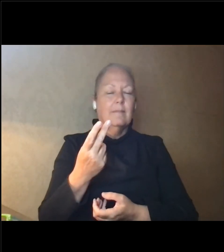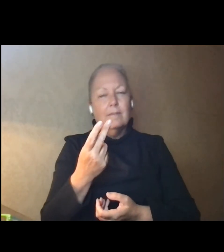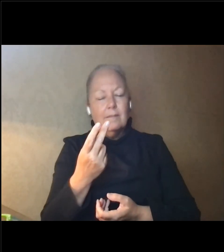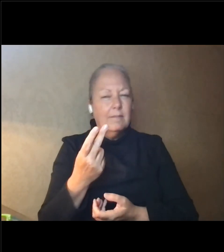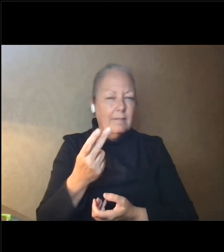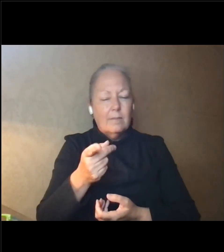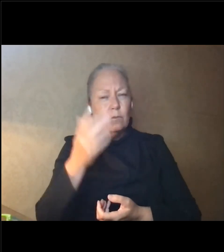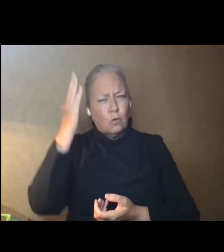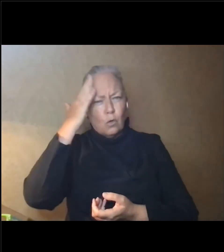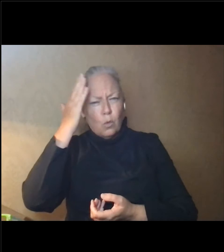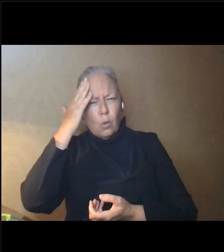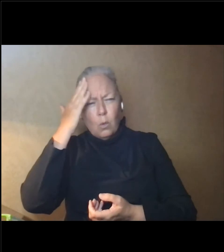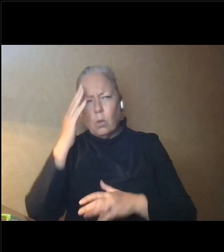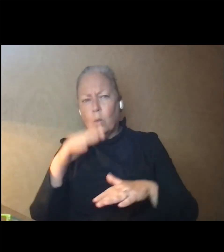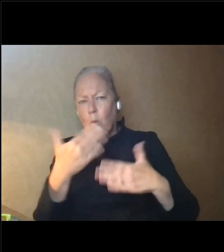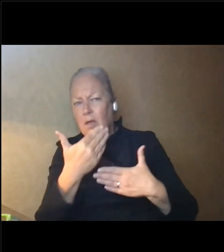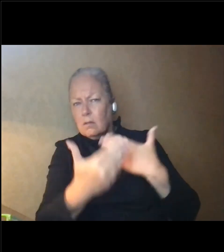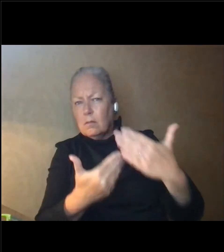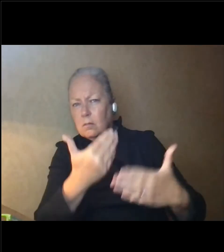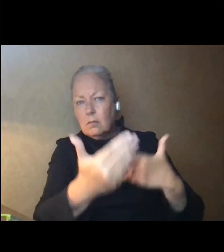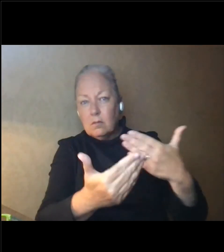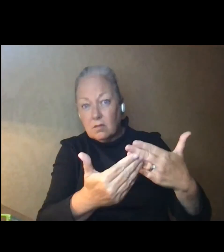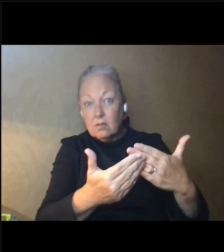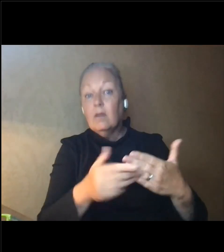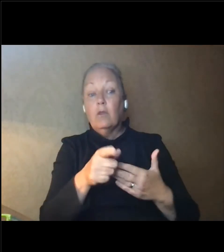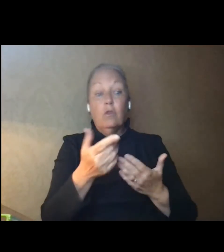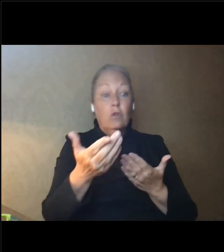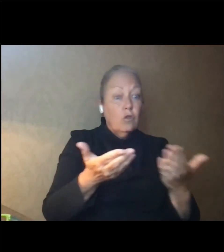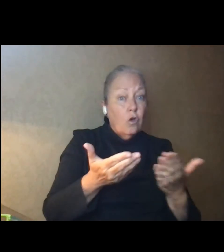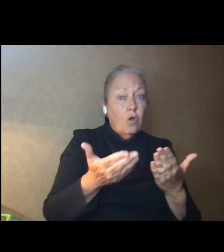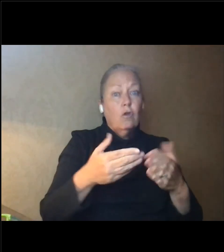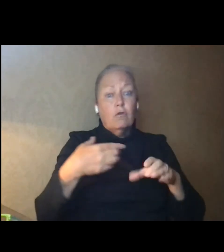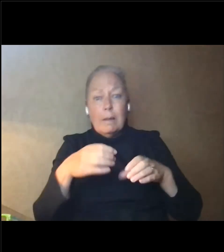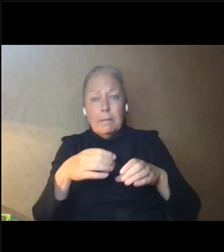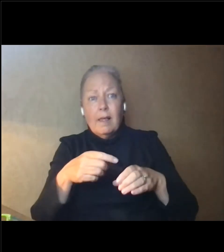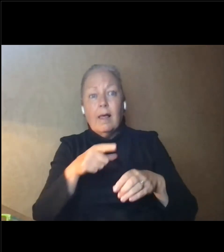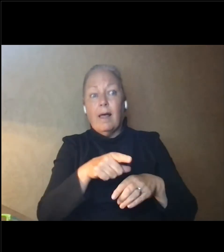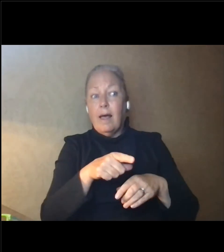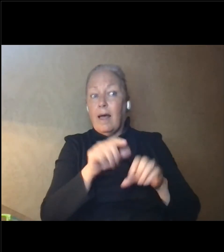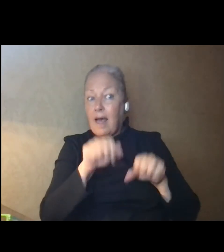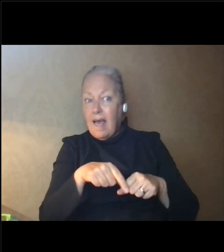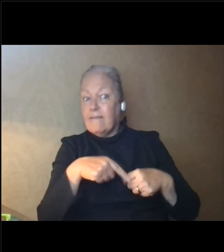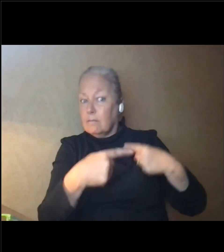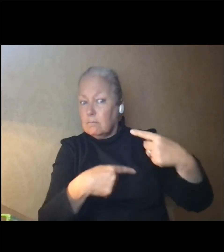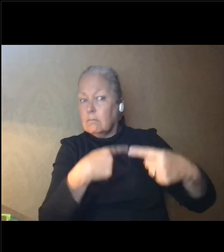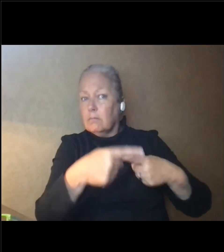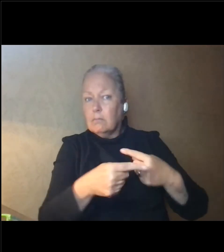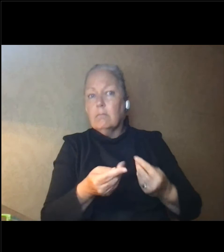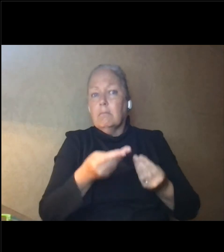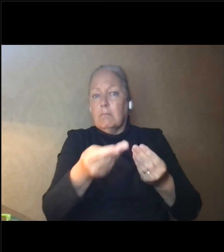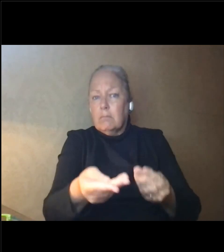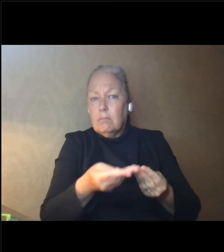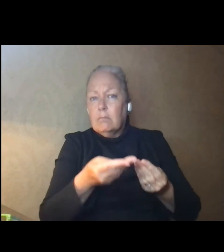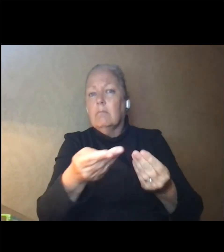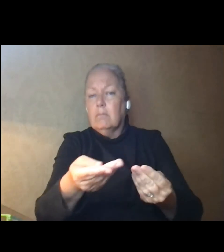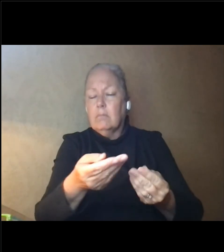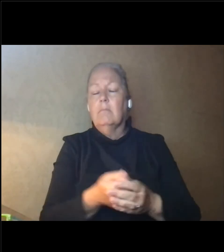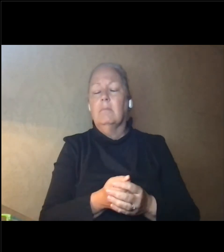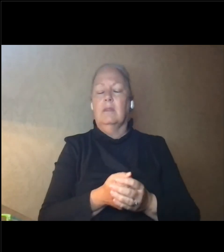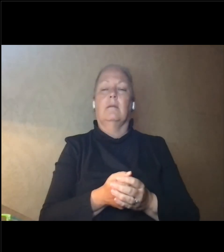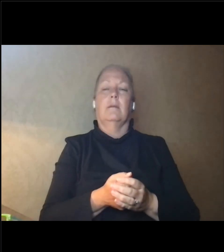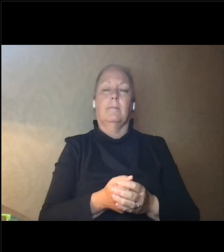on and to ensure that services, rehabilitation services, are still provided. Another issue that is important because of